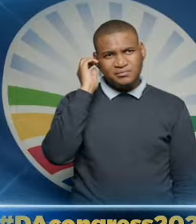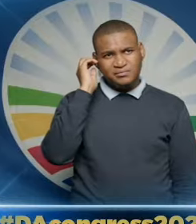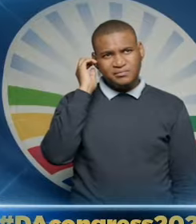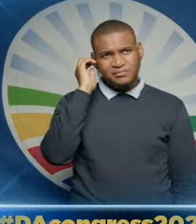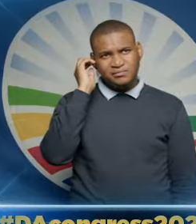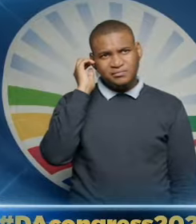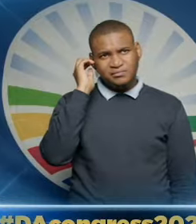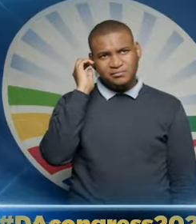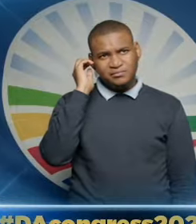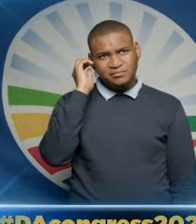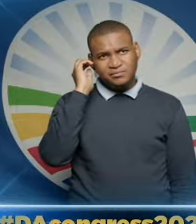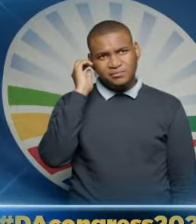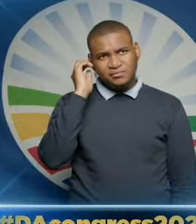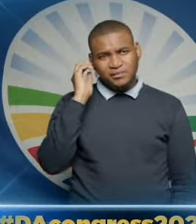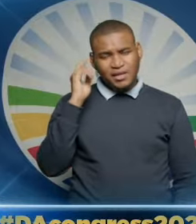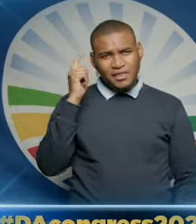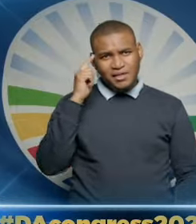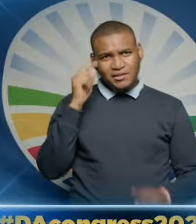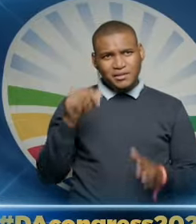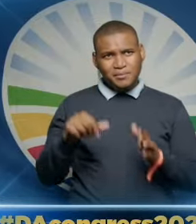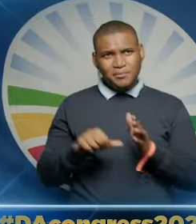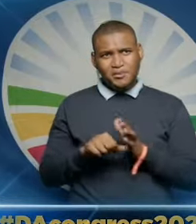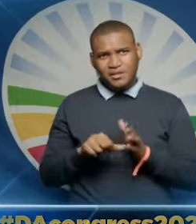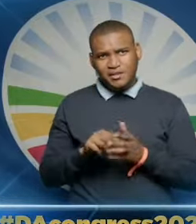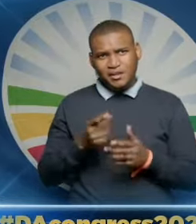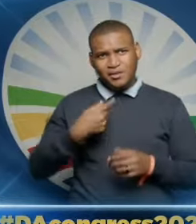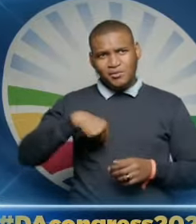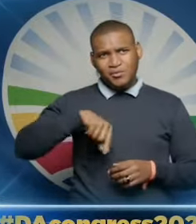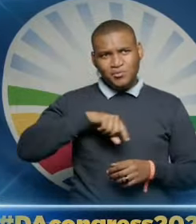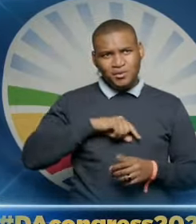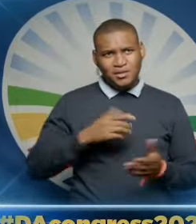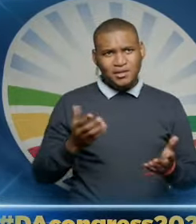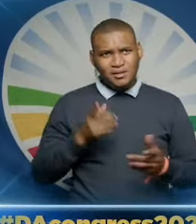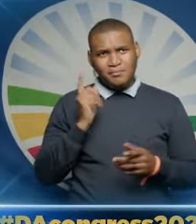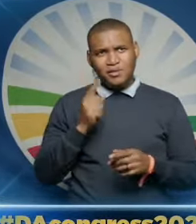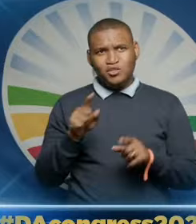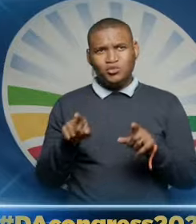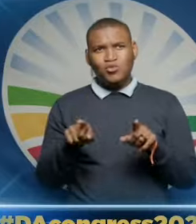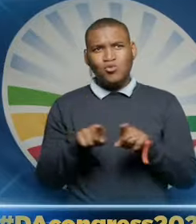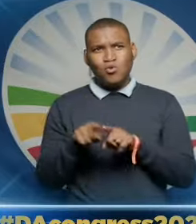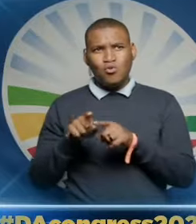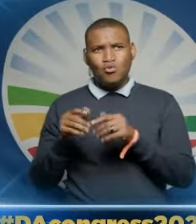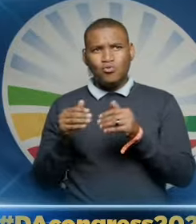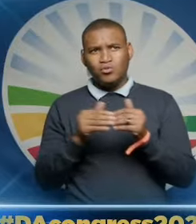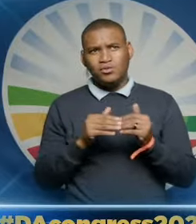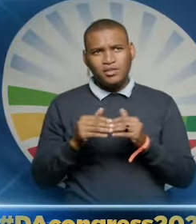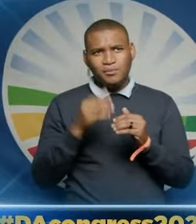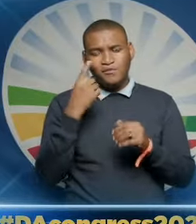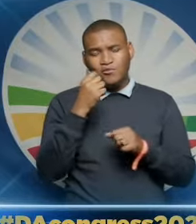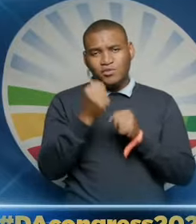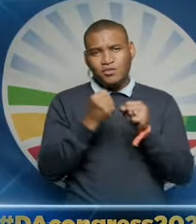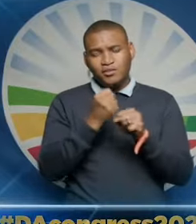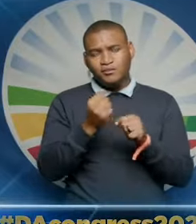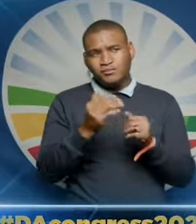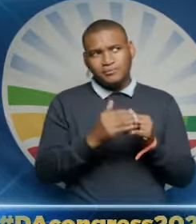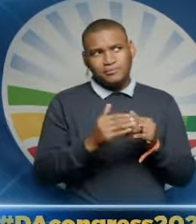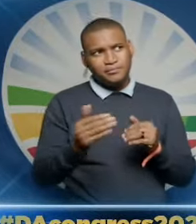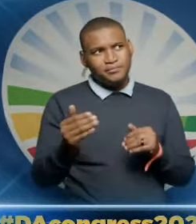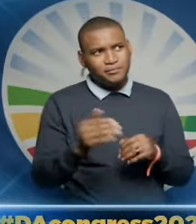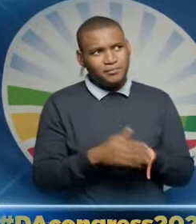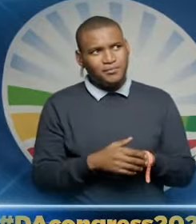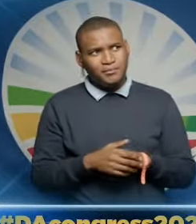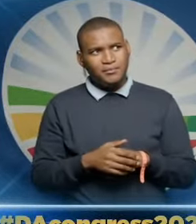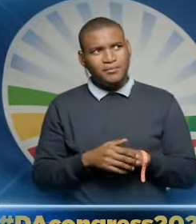listening. And I think it's an incredible culture that we here must all look after for years to come. I